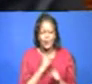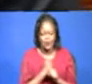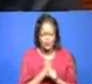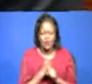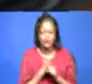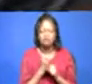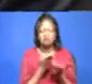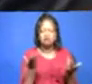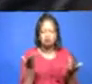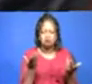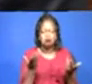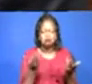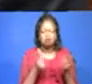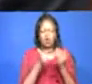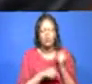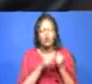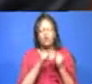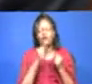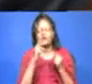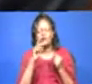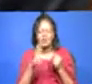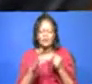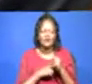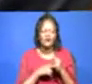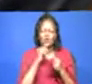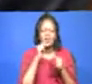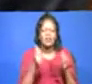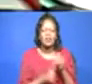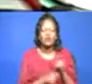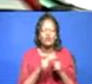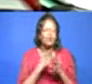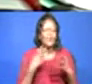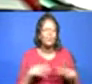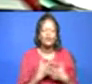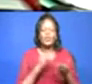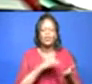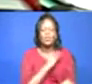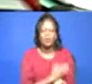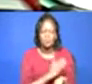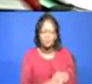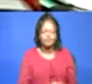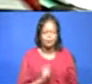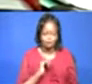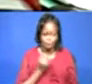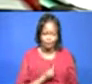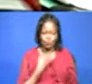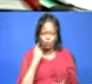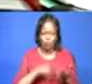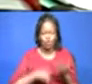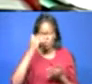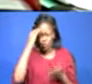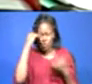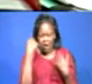under Article 157, he is not under the direction or control of any person or authority. Kamati hiyo pia ilitaka kujua jinsi